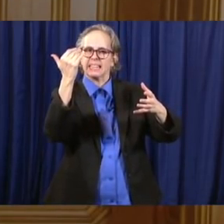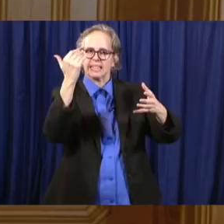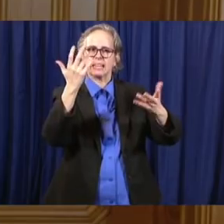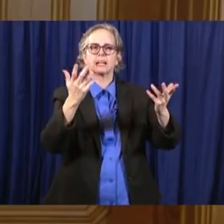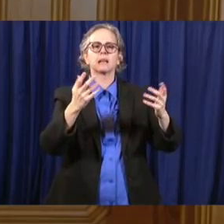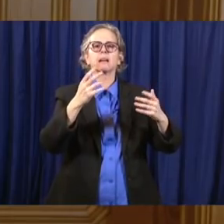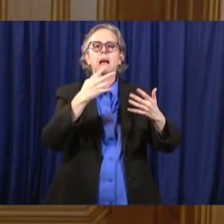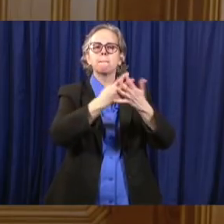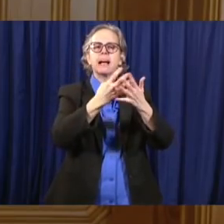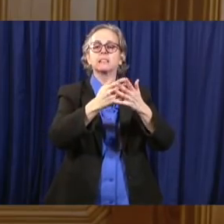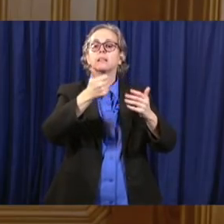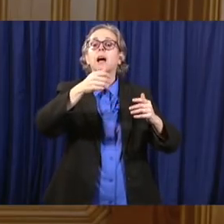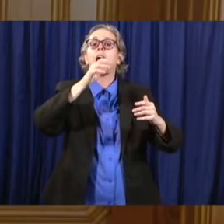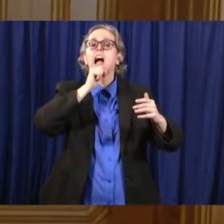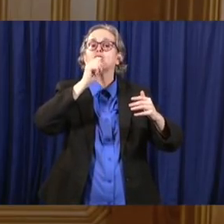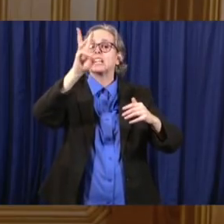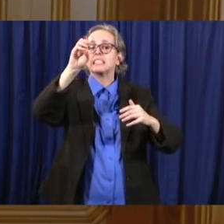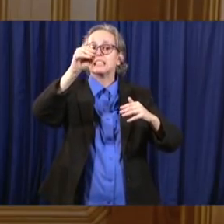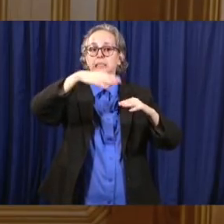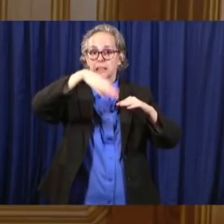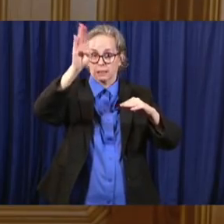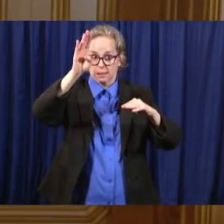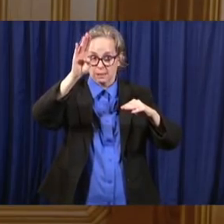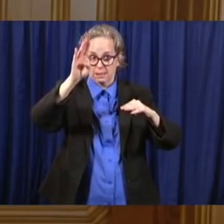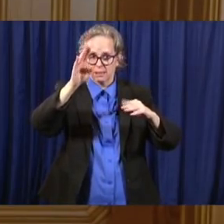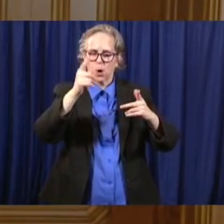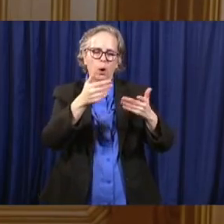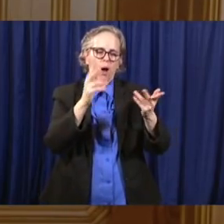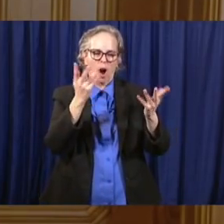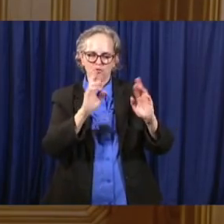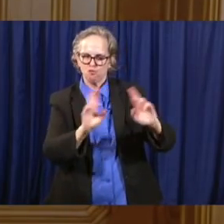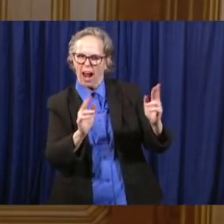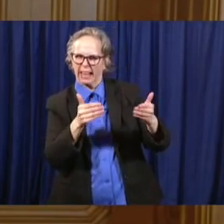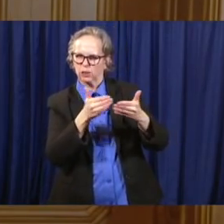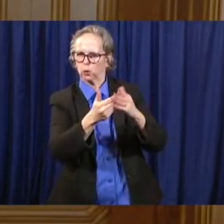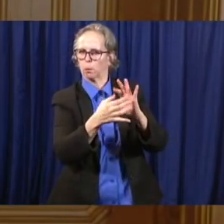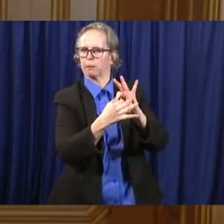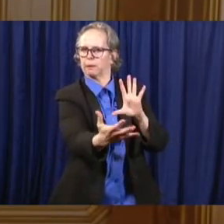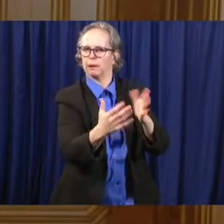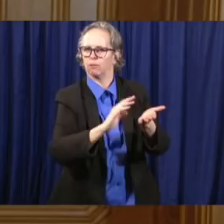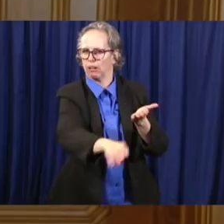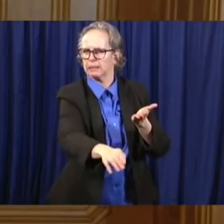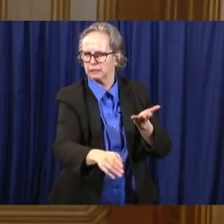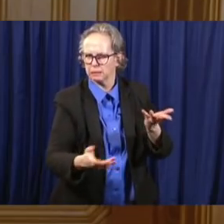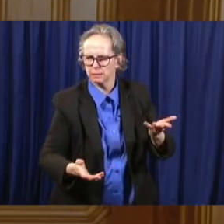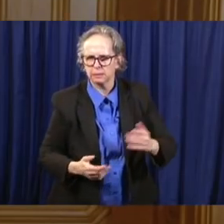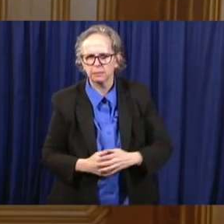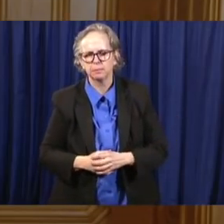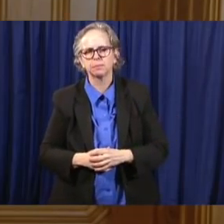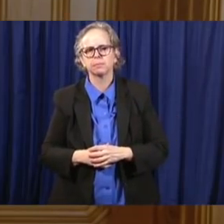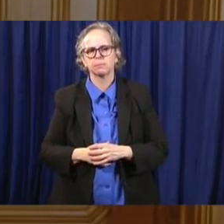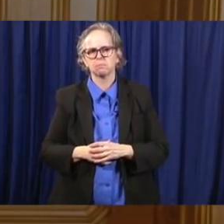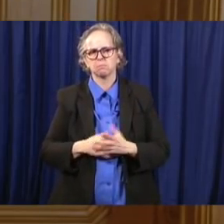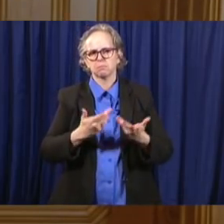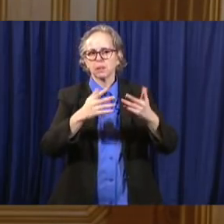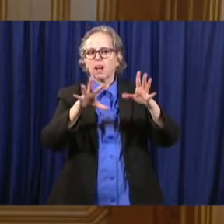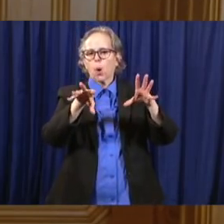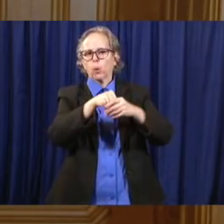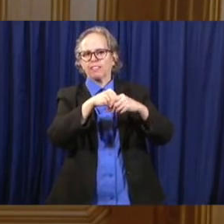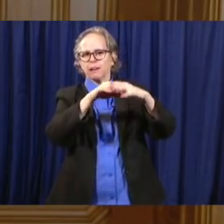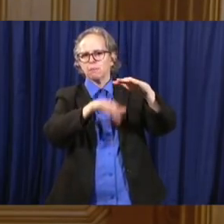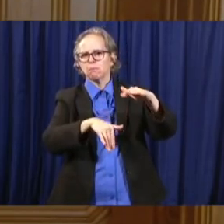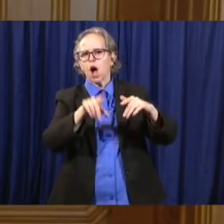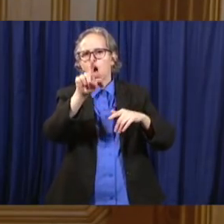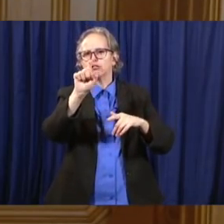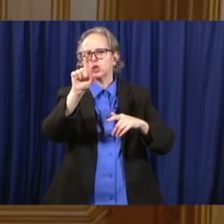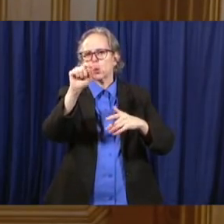up who are already approaching release. In other words, they are within 120 days of release. And so we